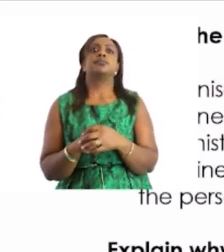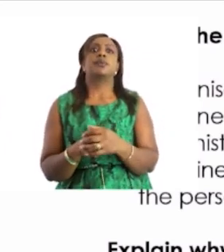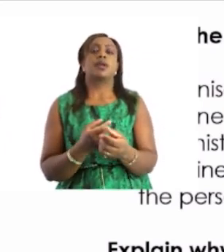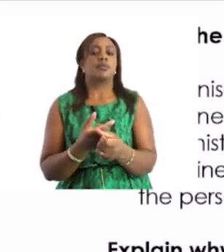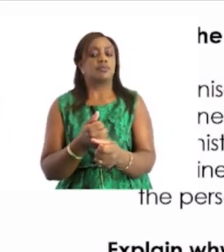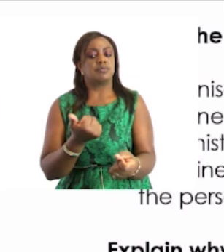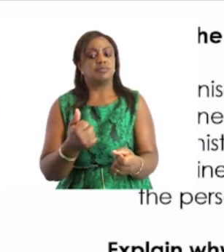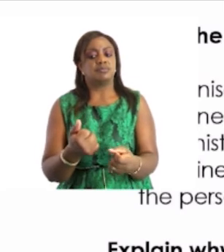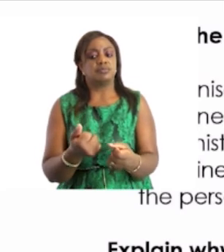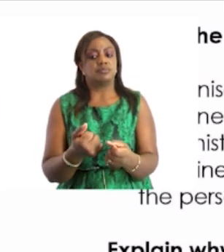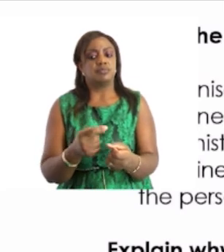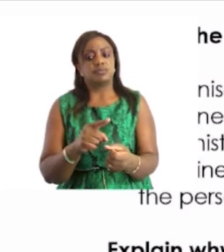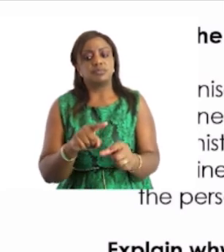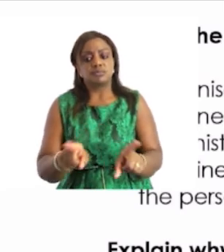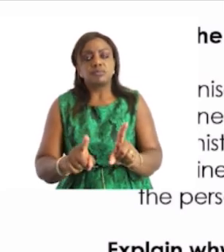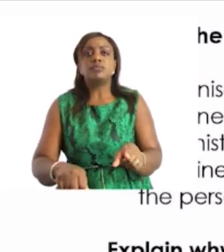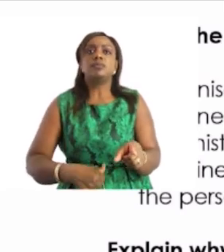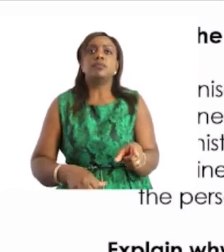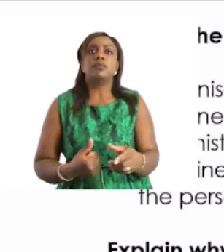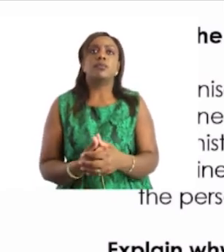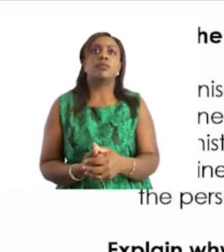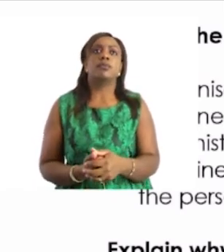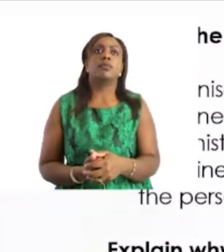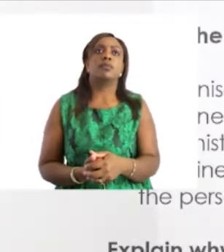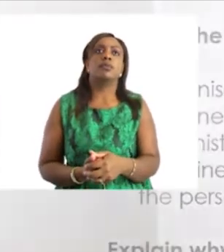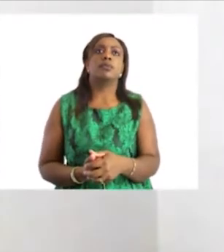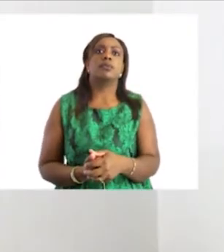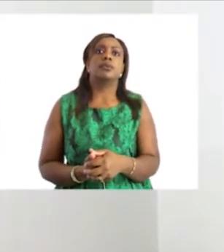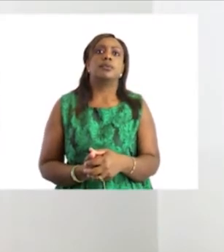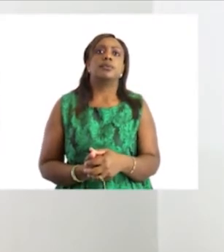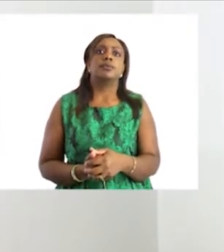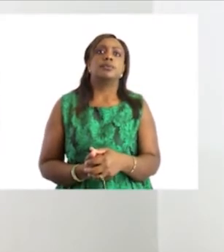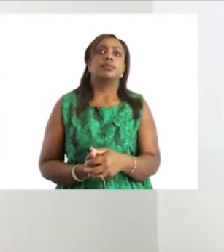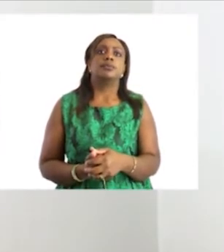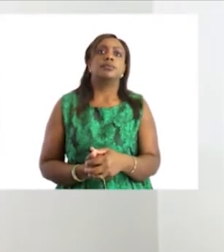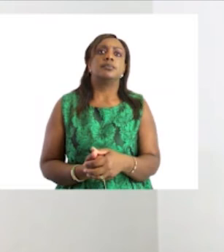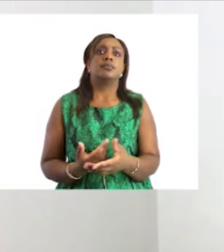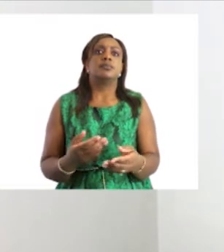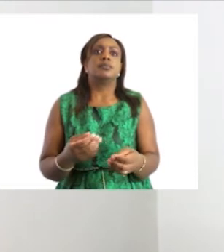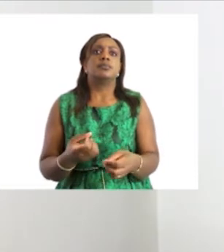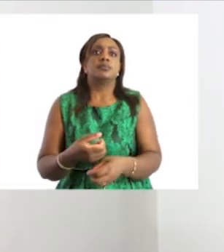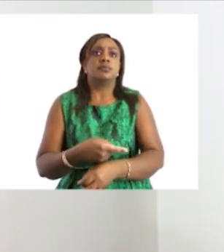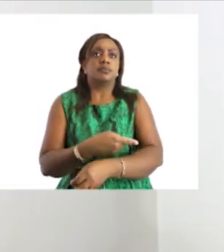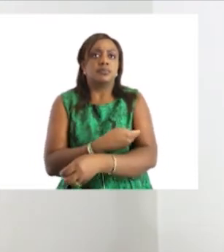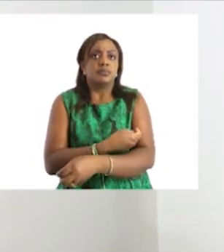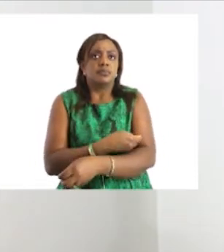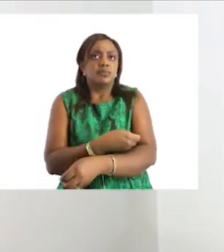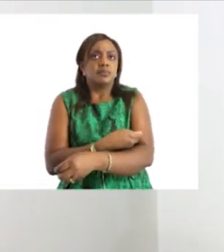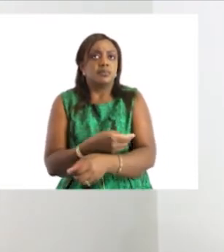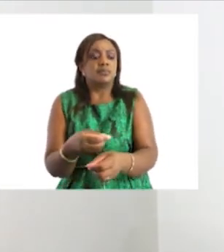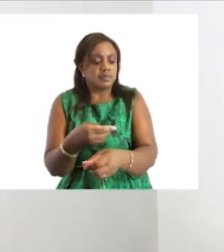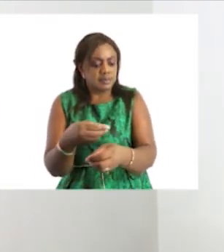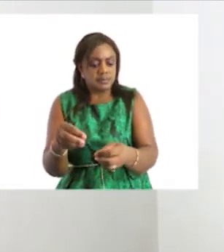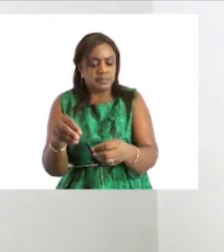from a certain disease, right? So what the vaccine does, they give you a certain, it's more like a medicine, yes, let's